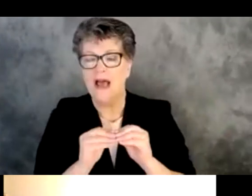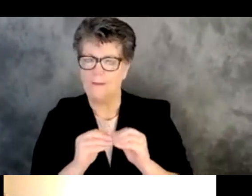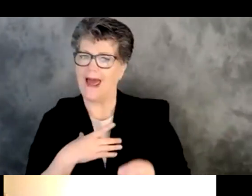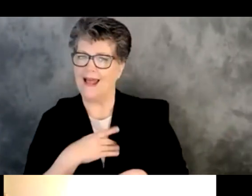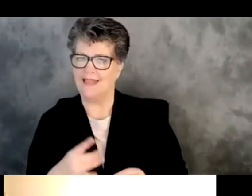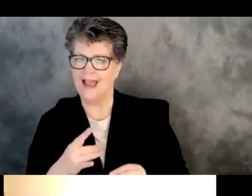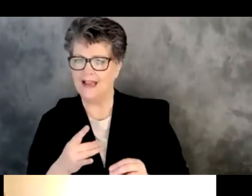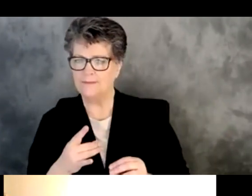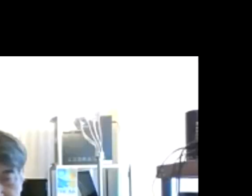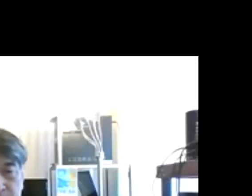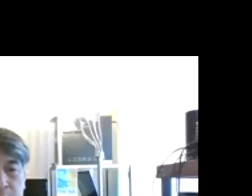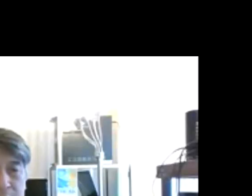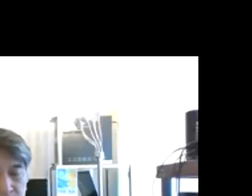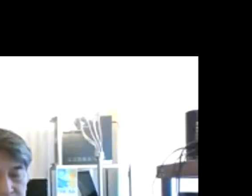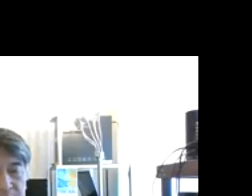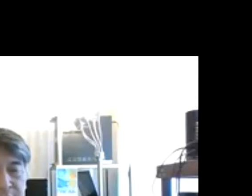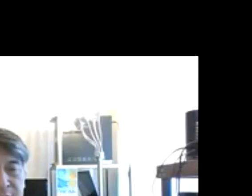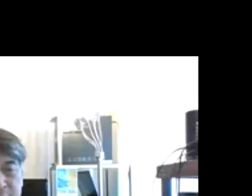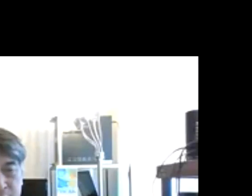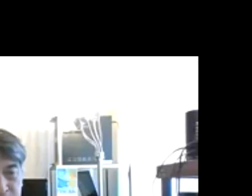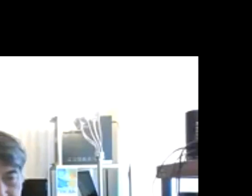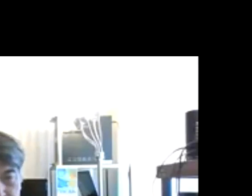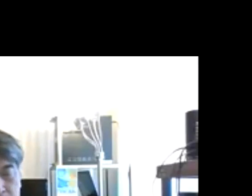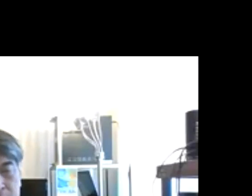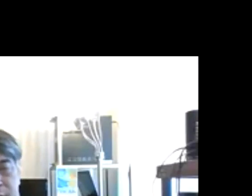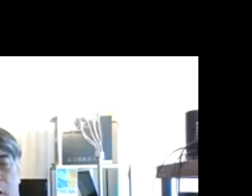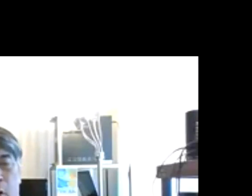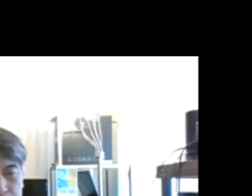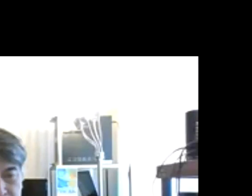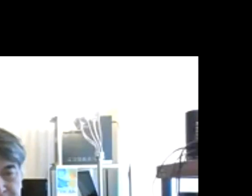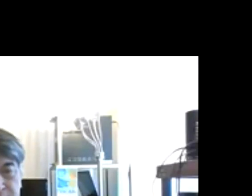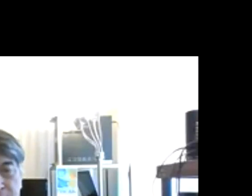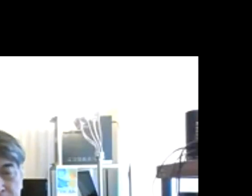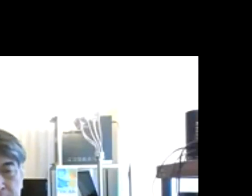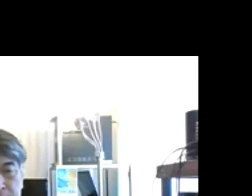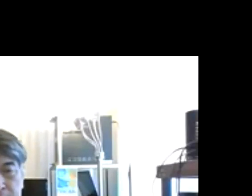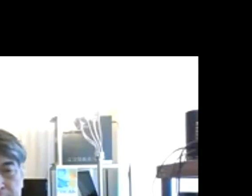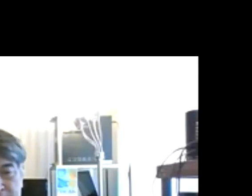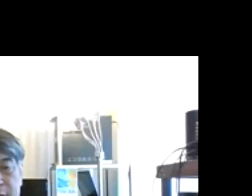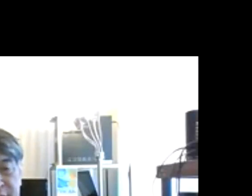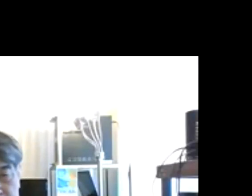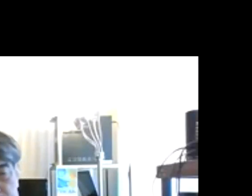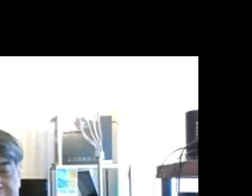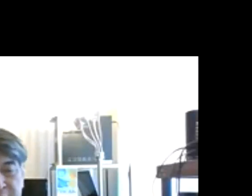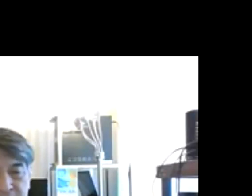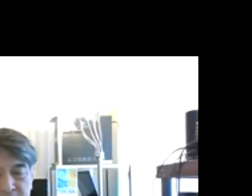at our people, our community in the whole person and their families. And